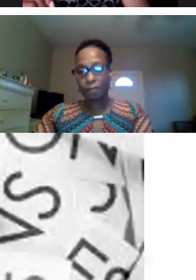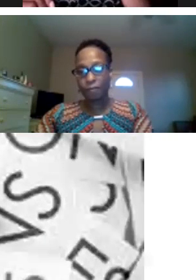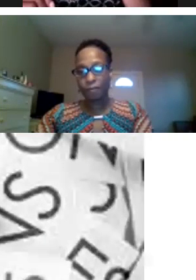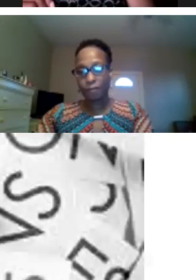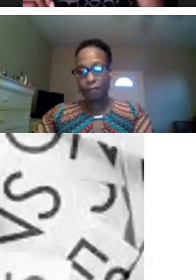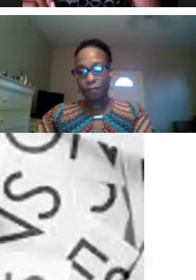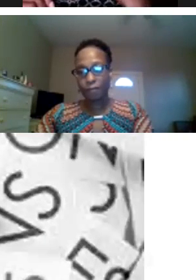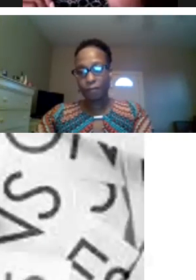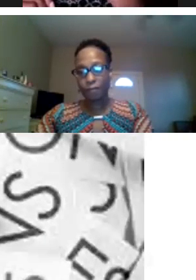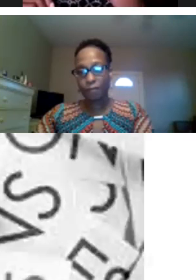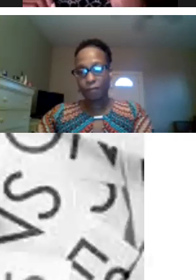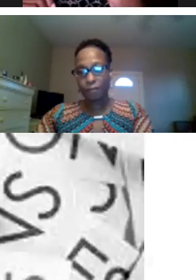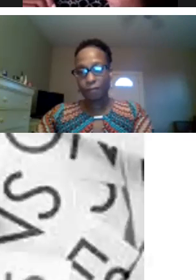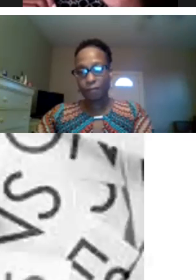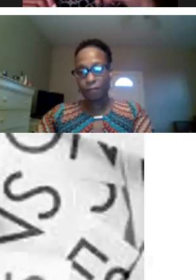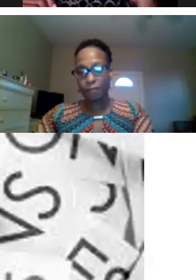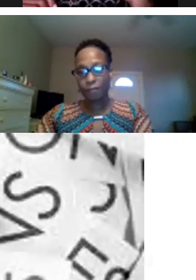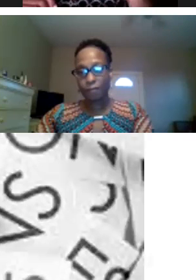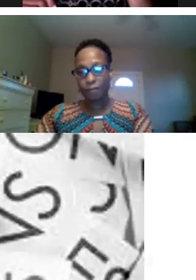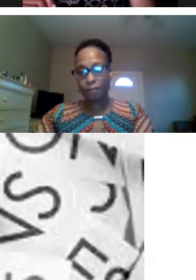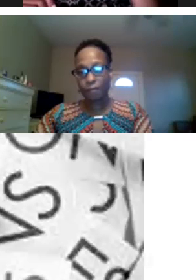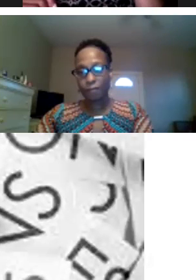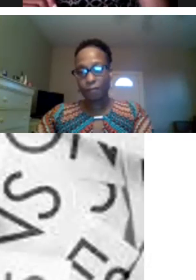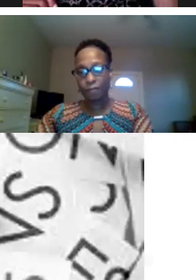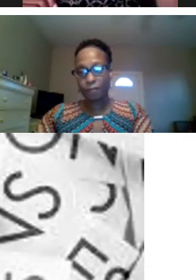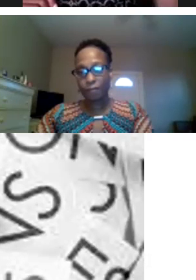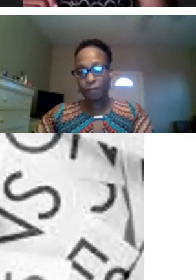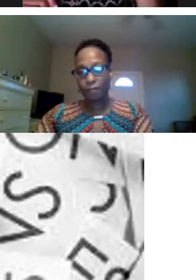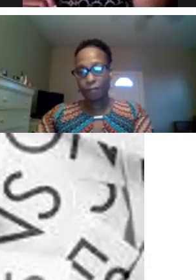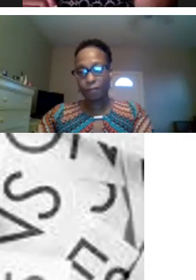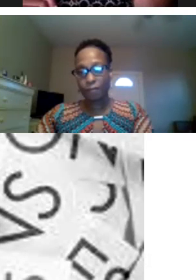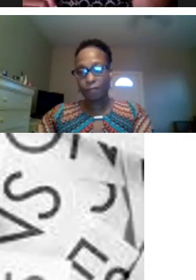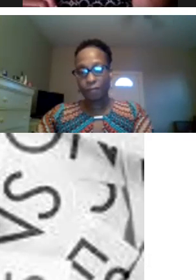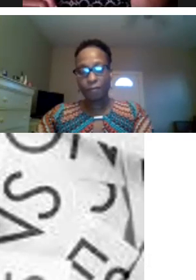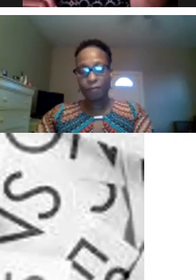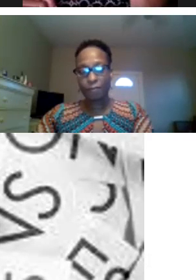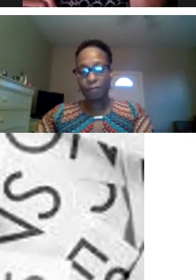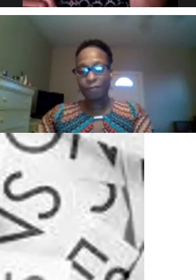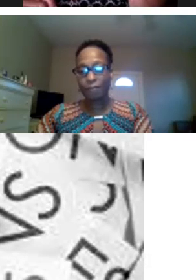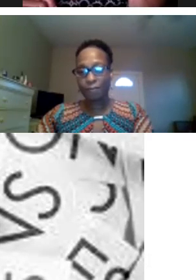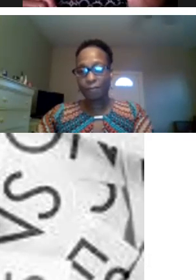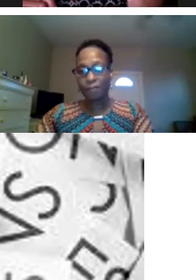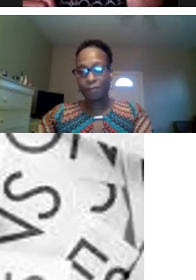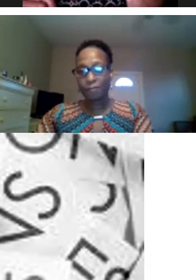the person that you're asking the question to feel like you are attacking them.